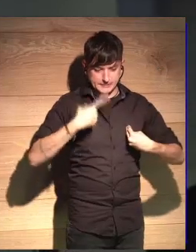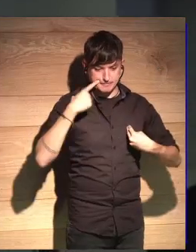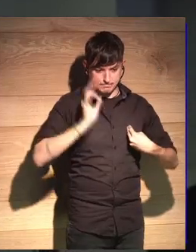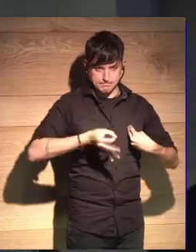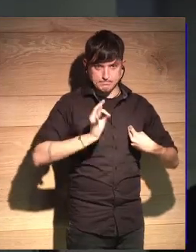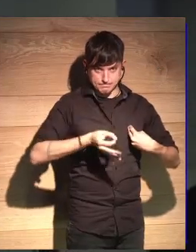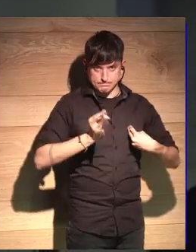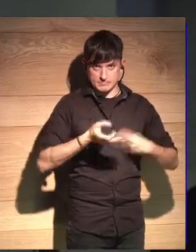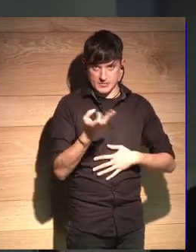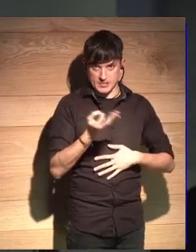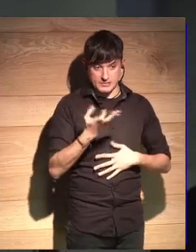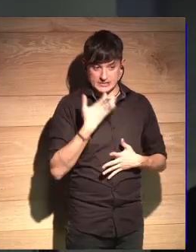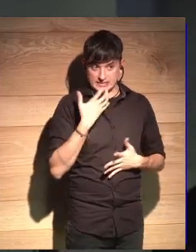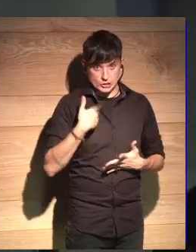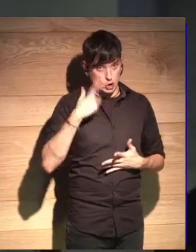about resolving it.